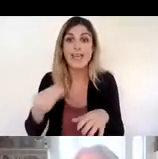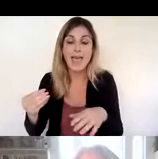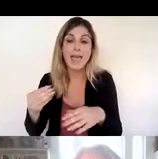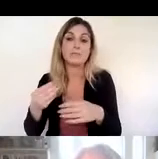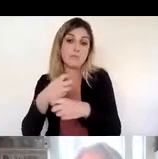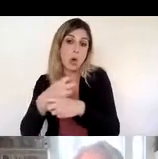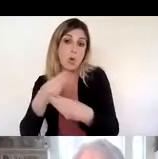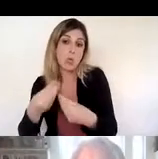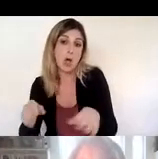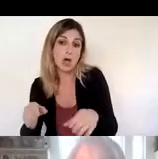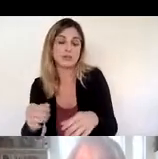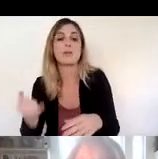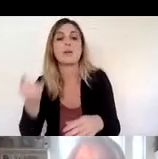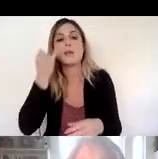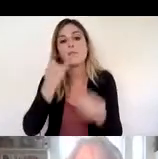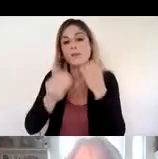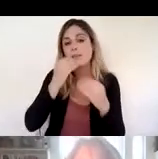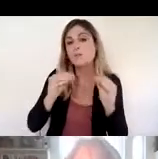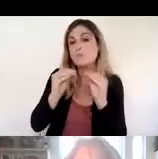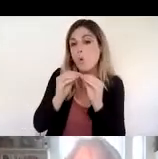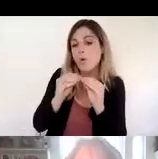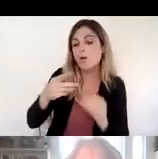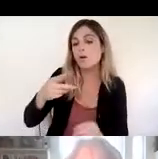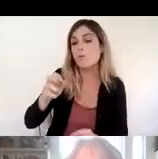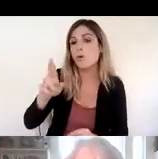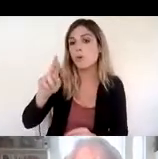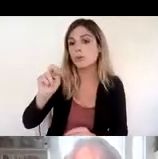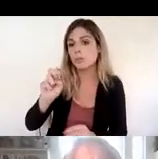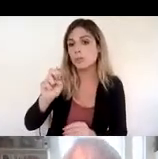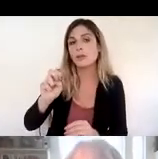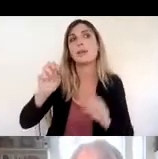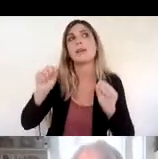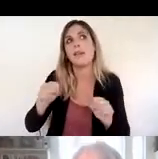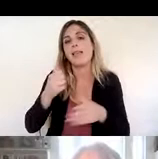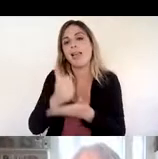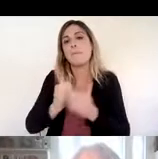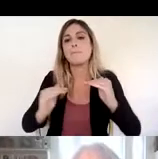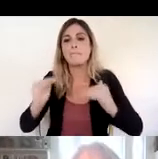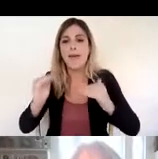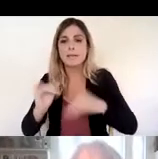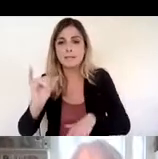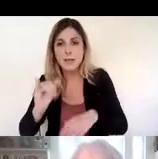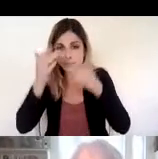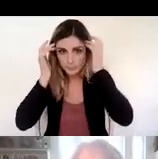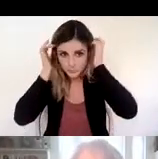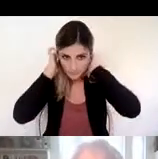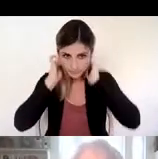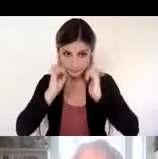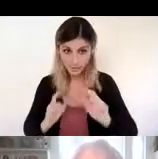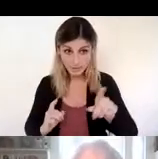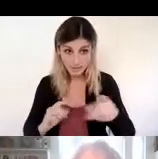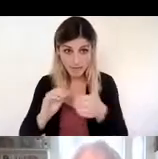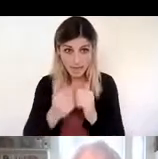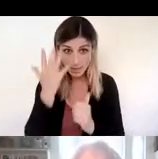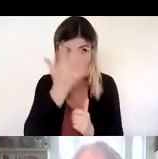to counter that. I will talk about that again in a minute. This is what a daily serving of legumes looks like. It's a